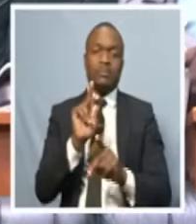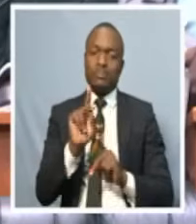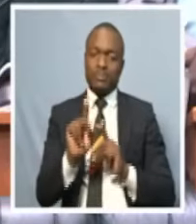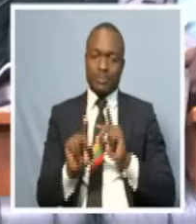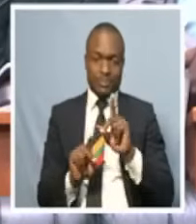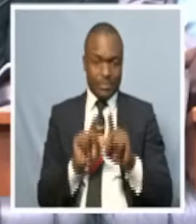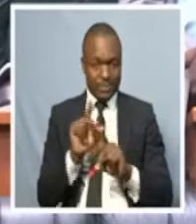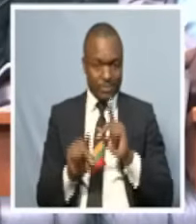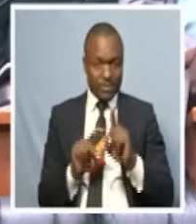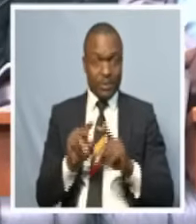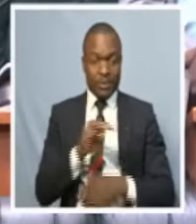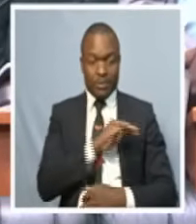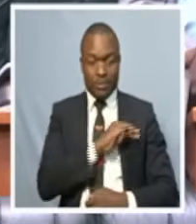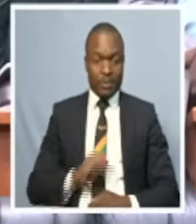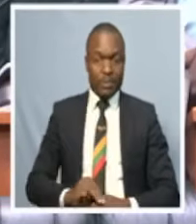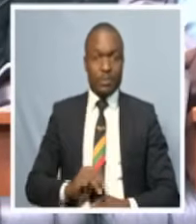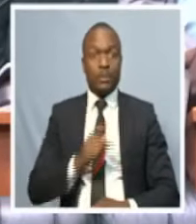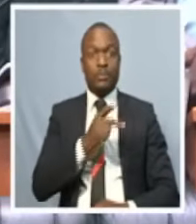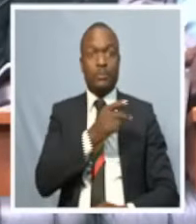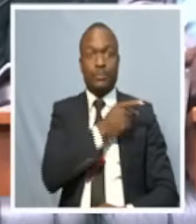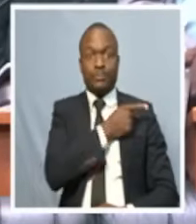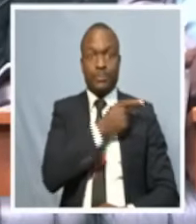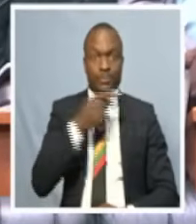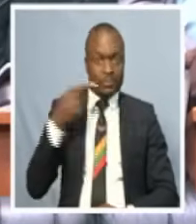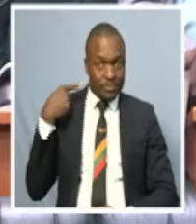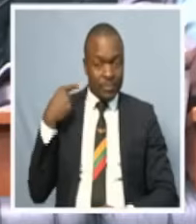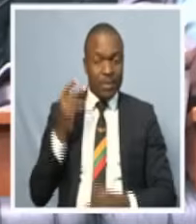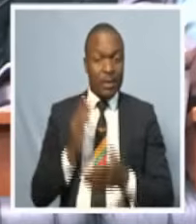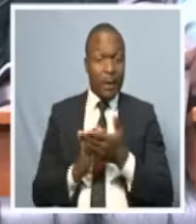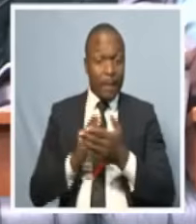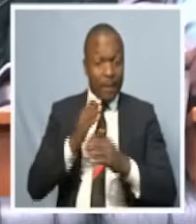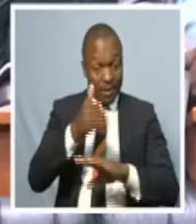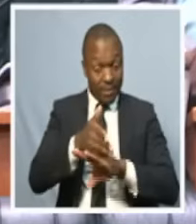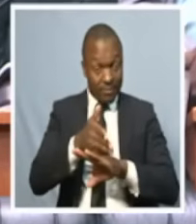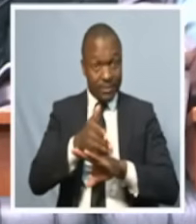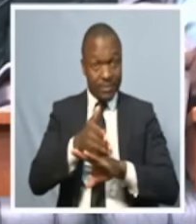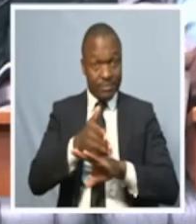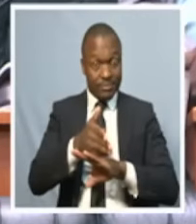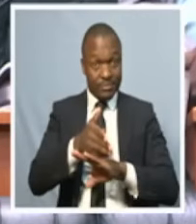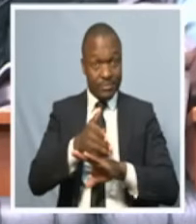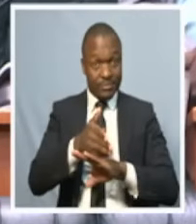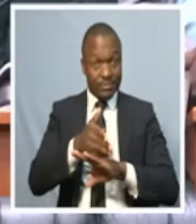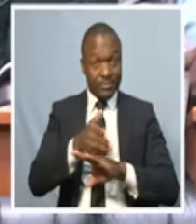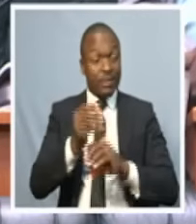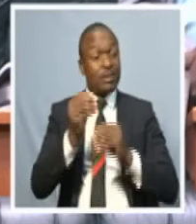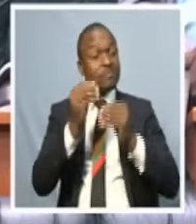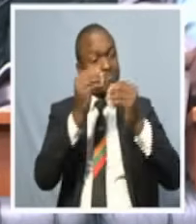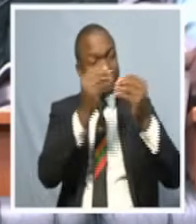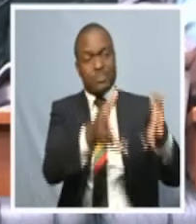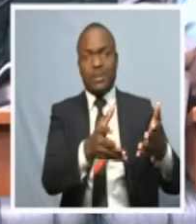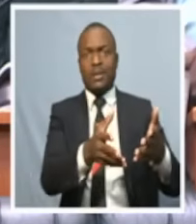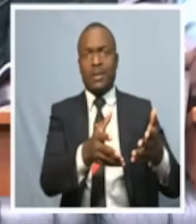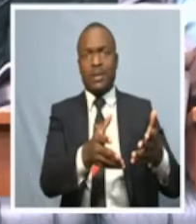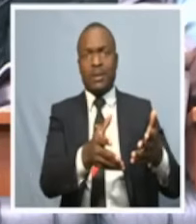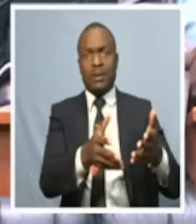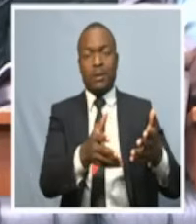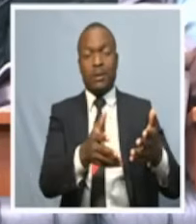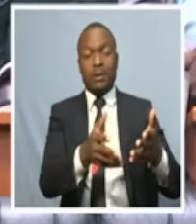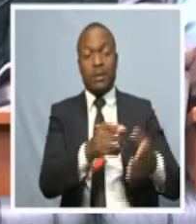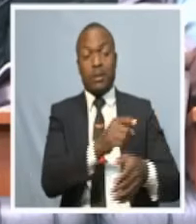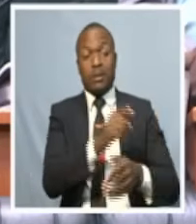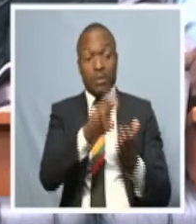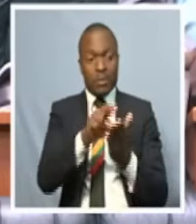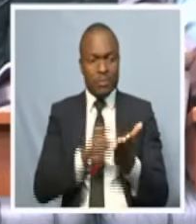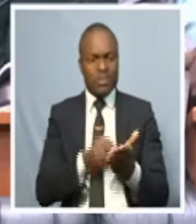who are members of this august House, after publishing the reports, those